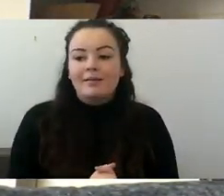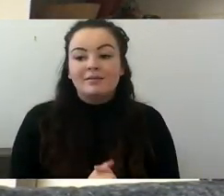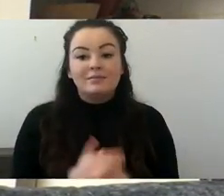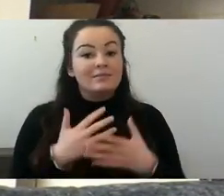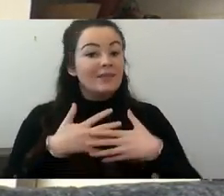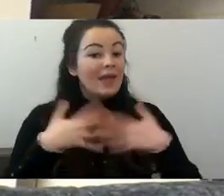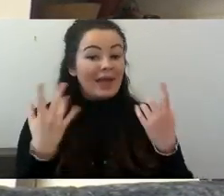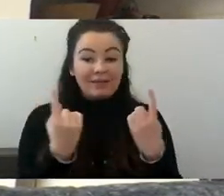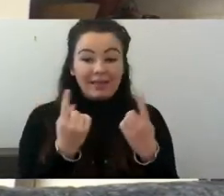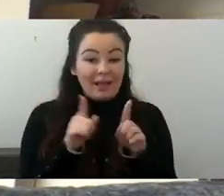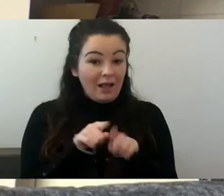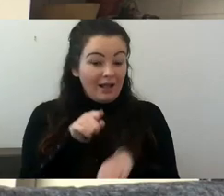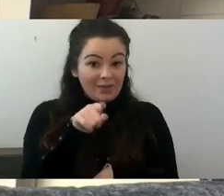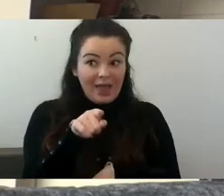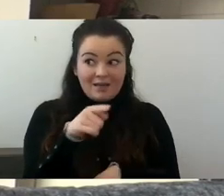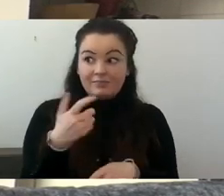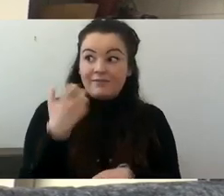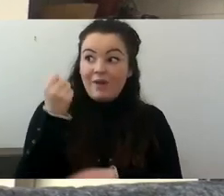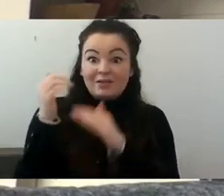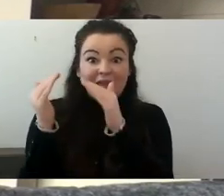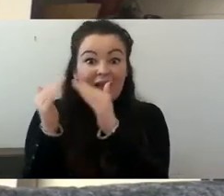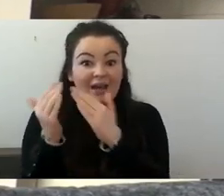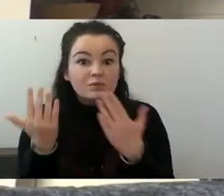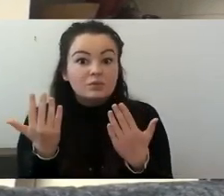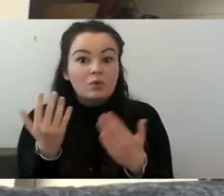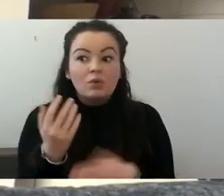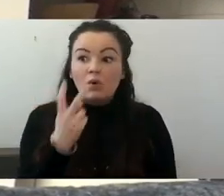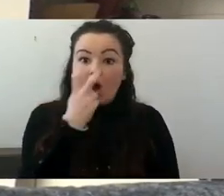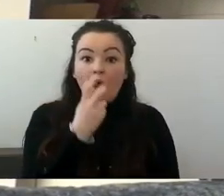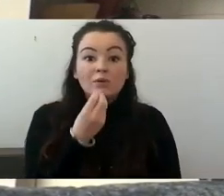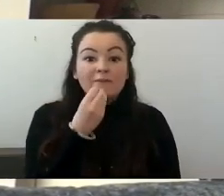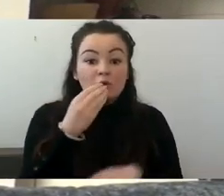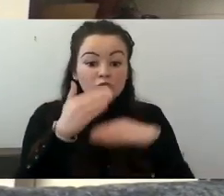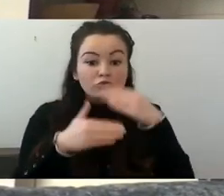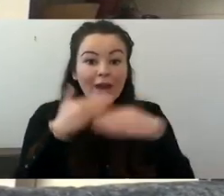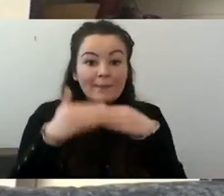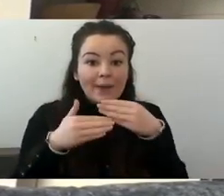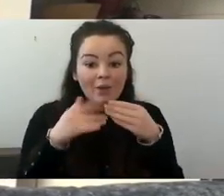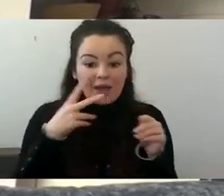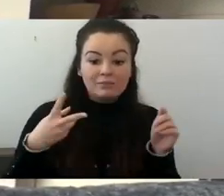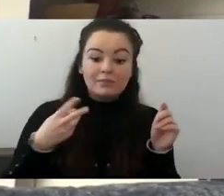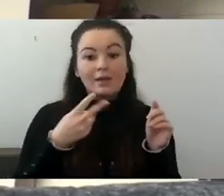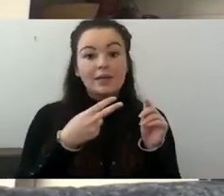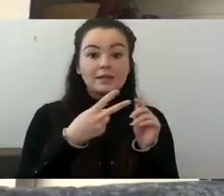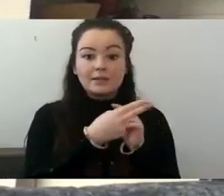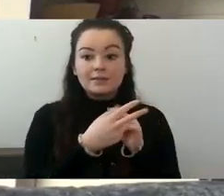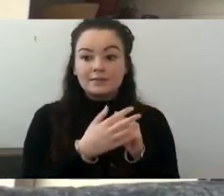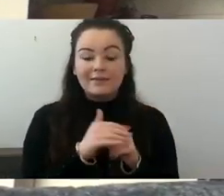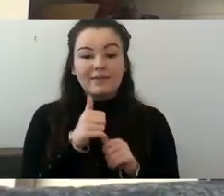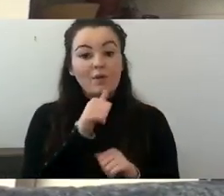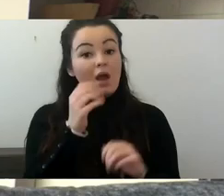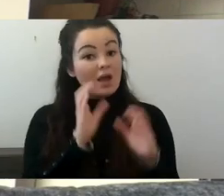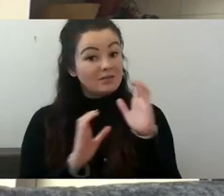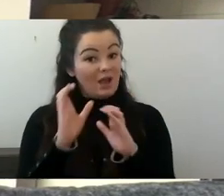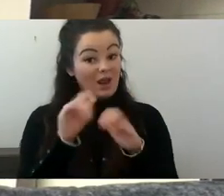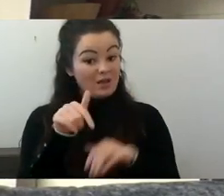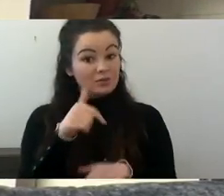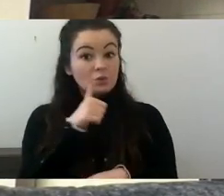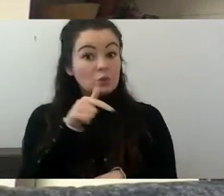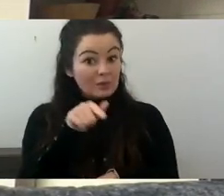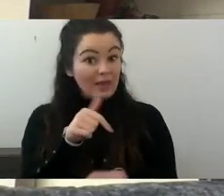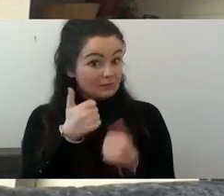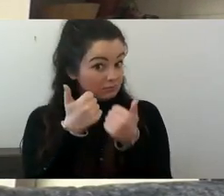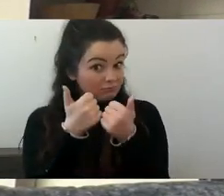Is anything like that that you can find that you've got around the house, or even some old food wrappers that you can cut up if they've got some nice colours